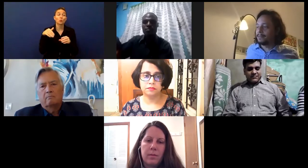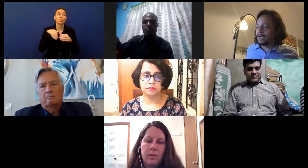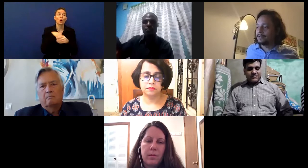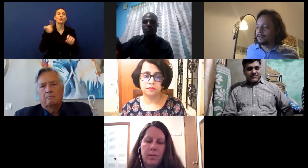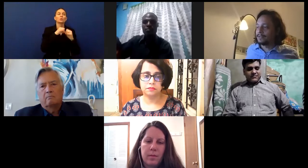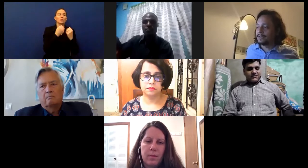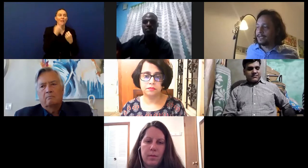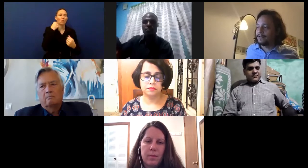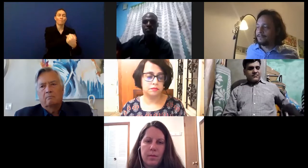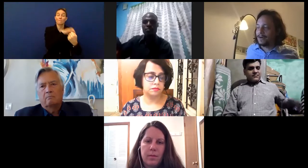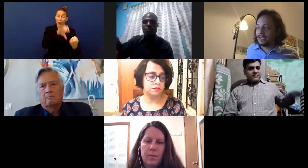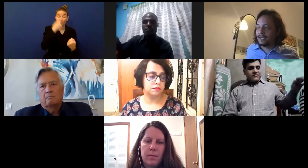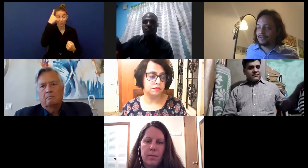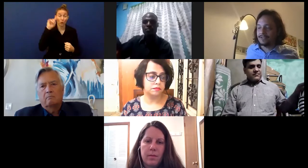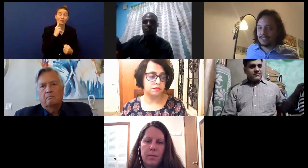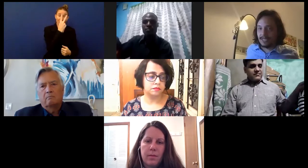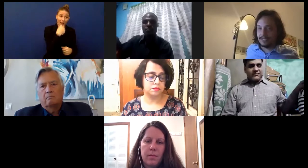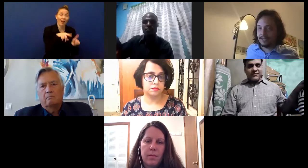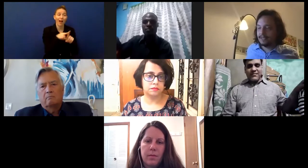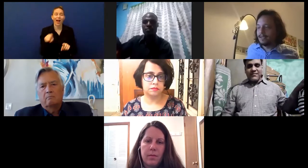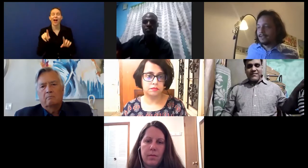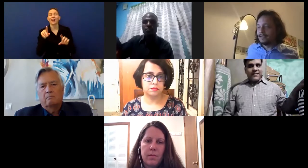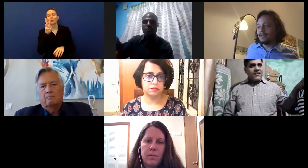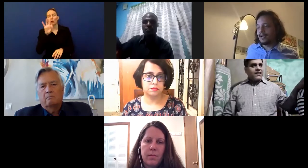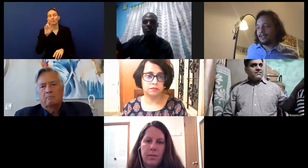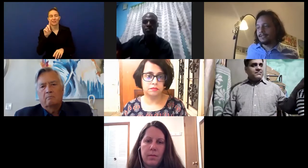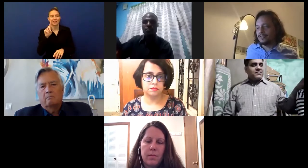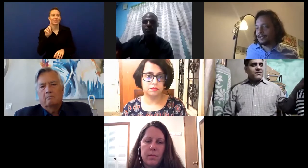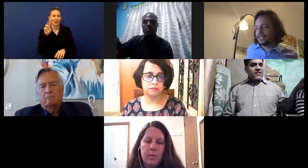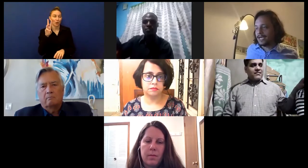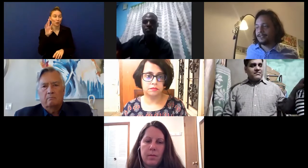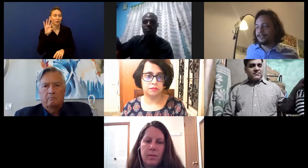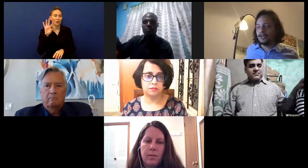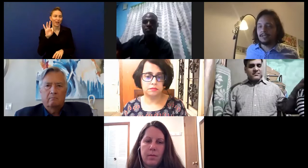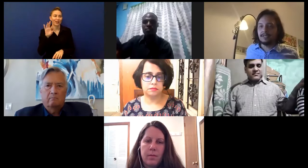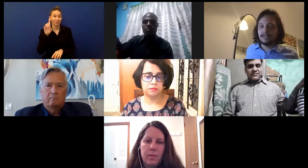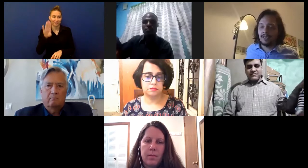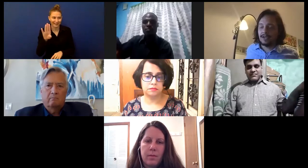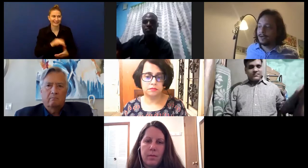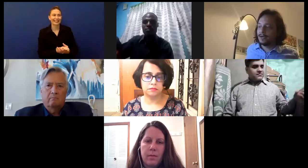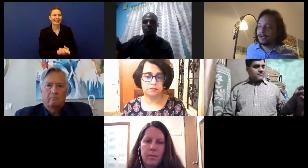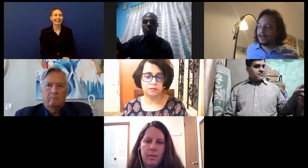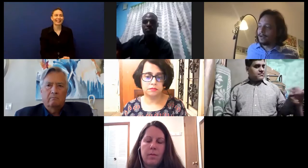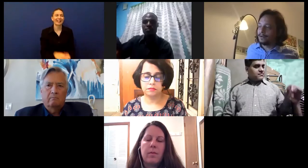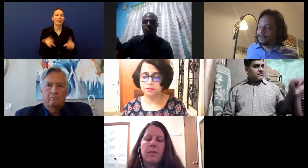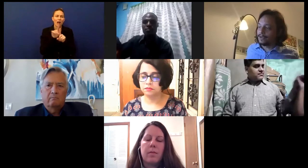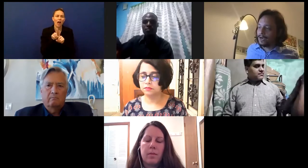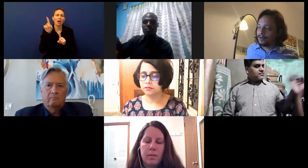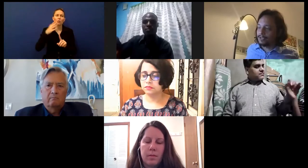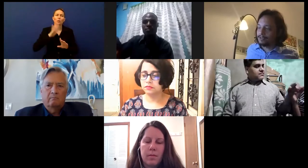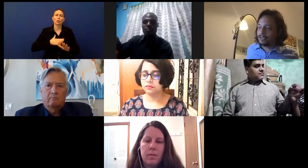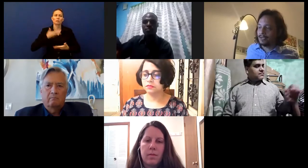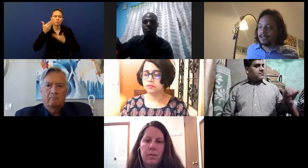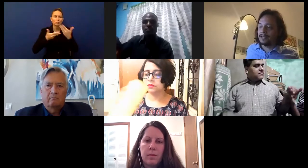speaking about the findings of a study the organization conducted earlier in the year on